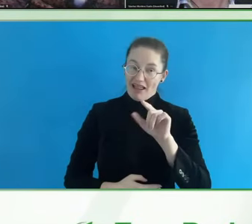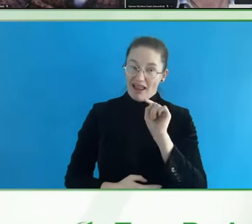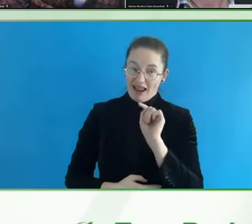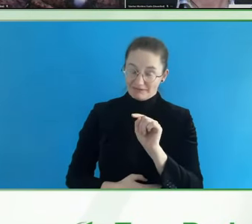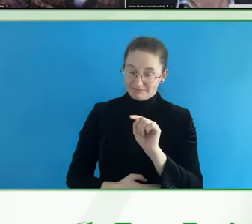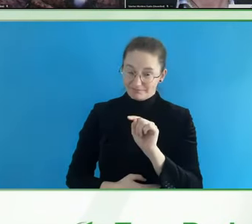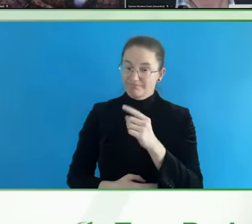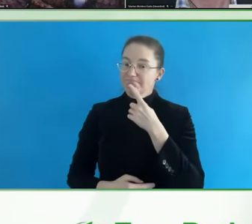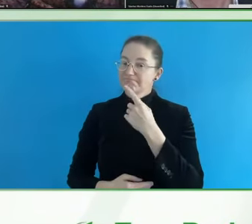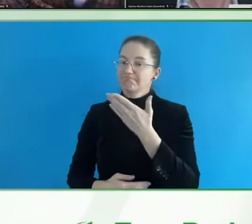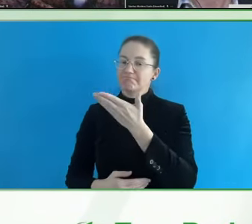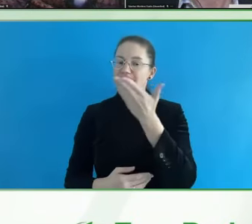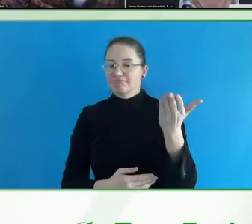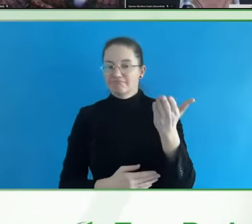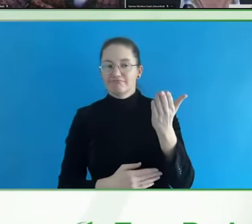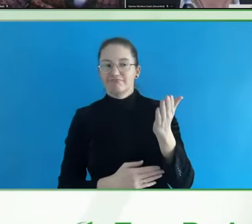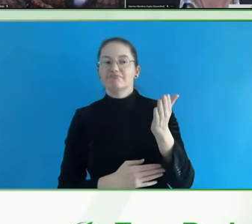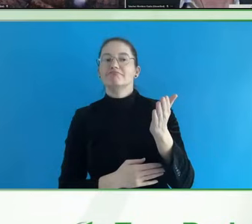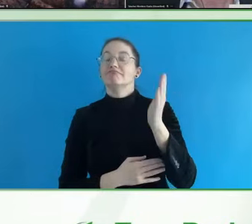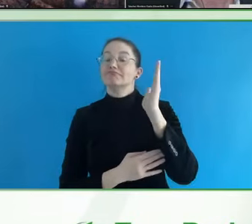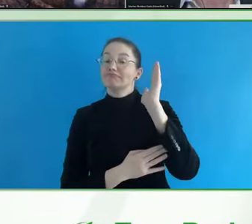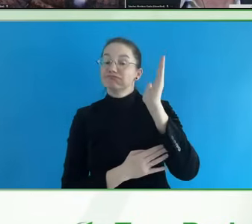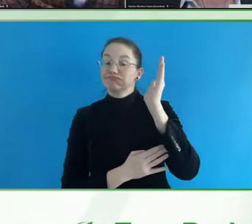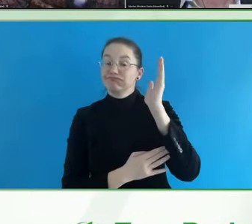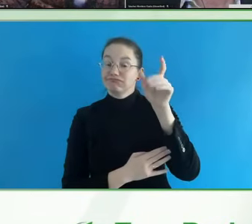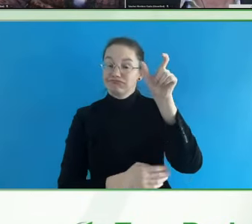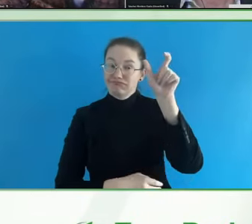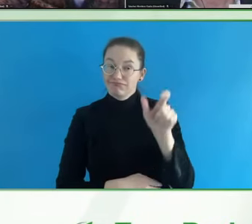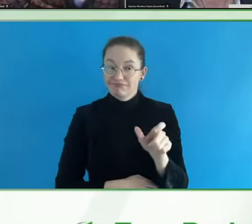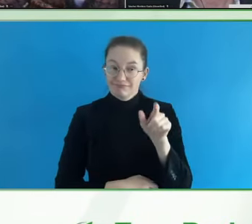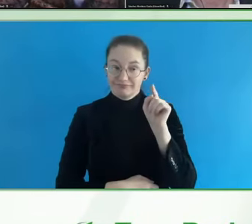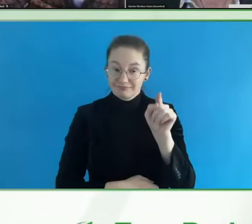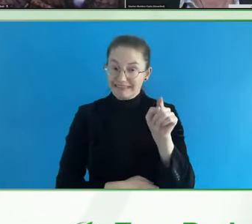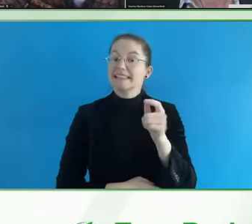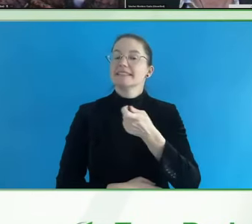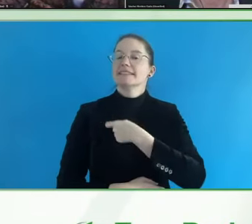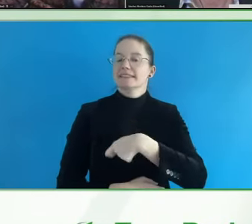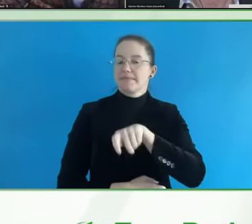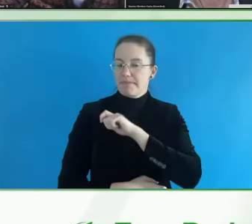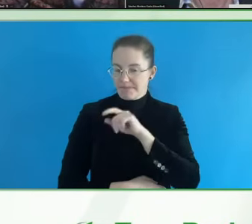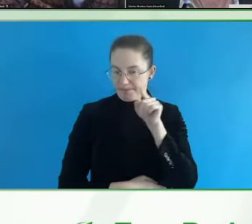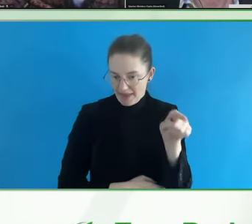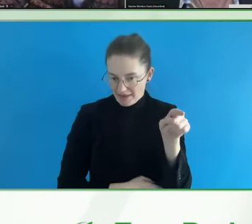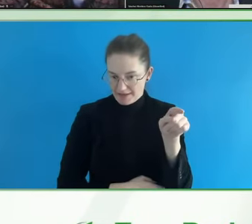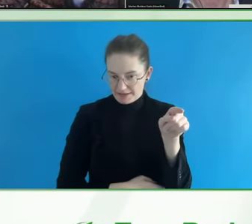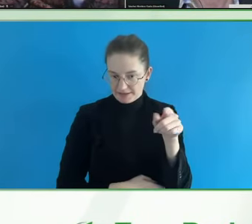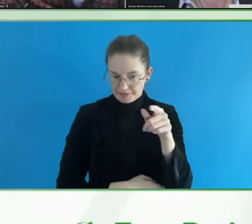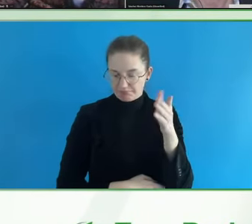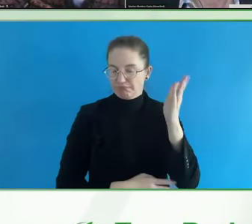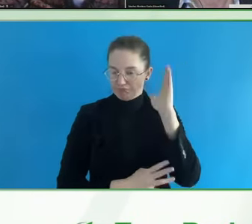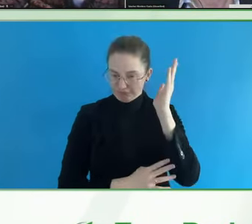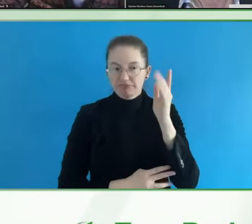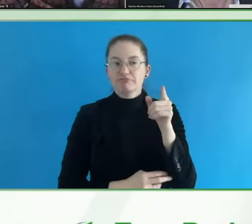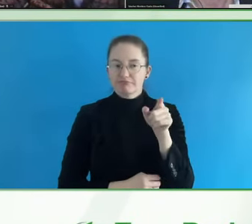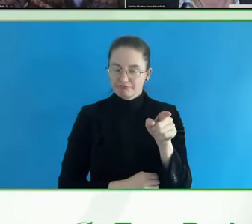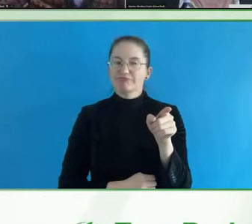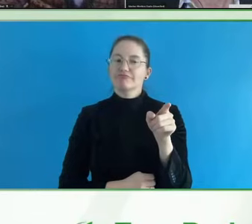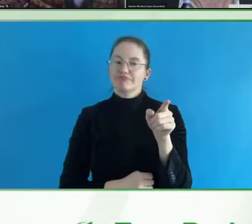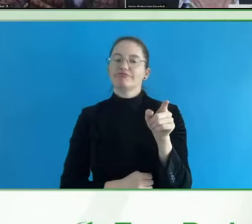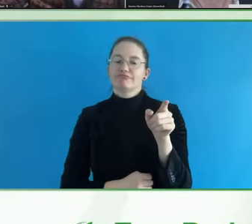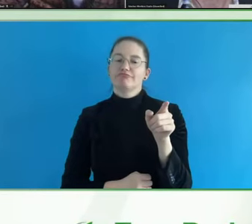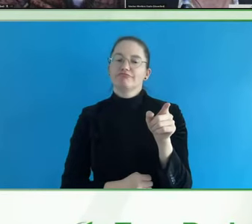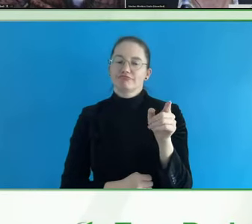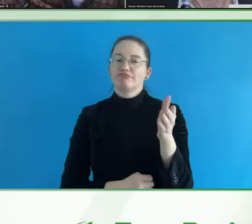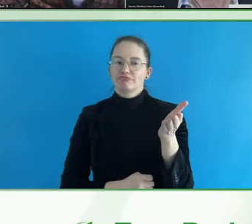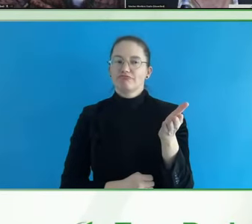Eladio Martinez of Spain. And we will have the Q&A with your presentation as